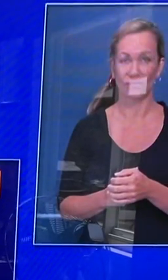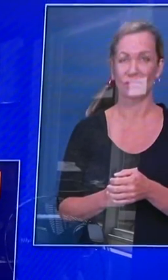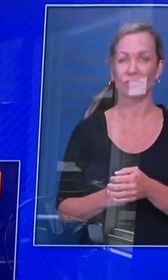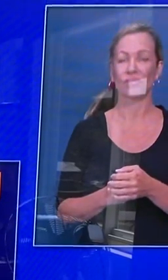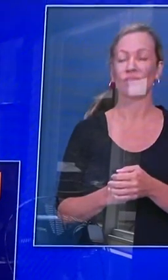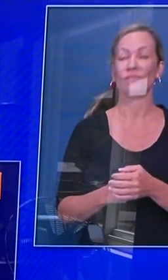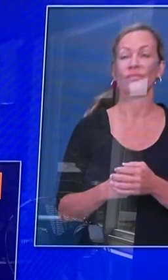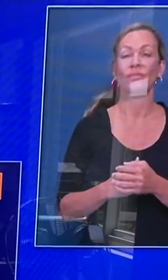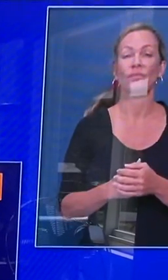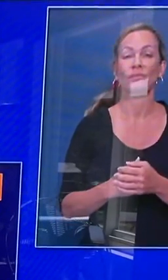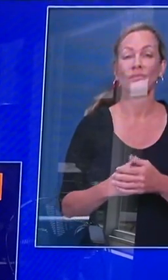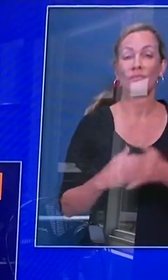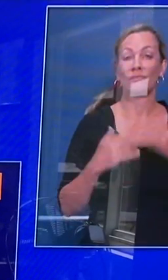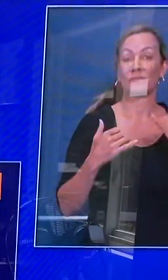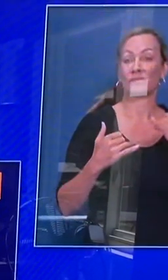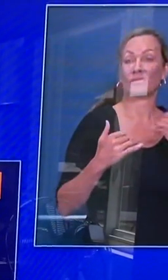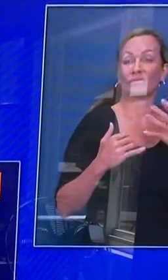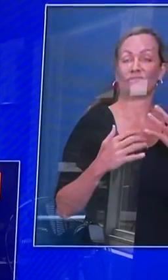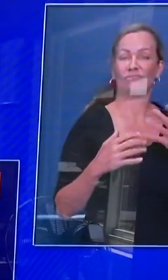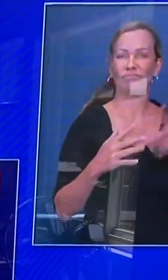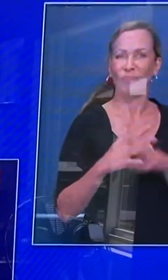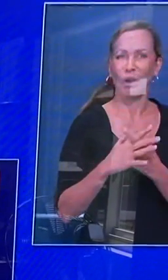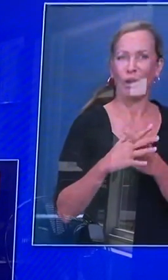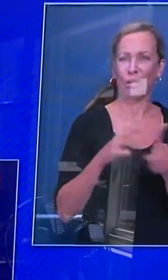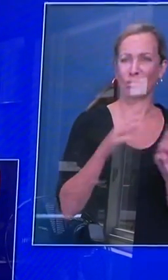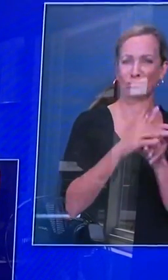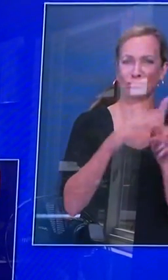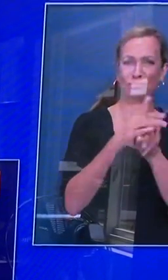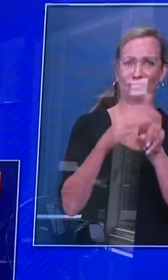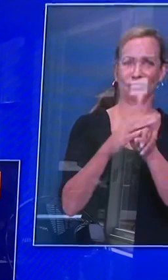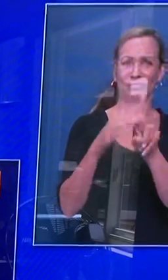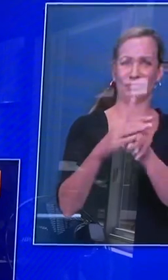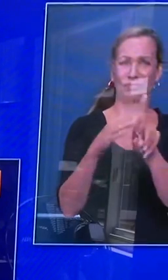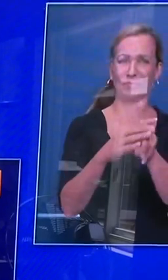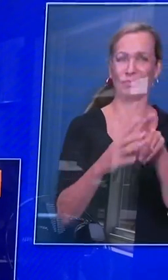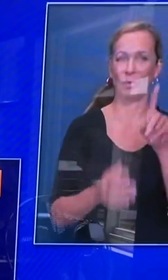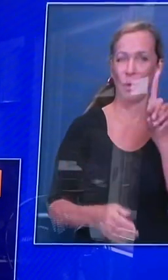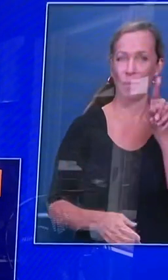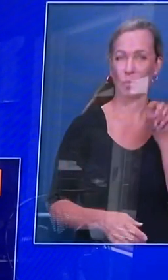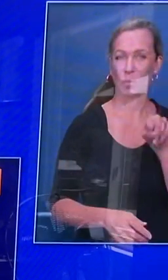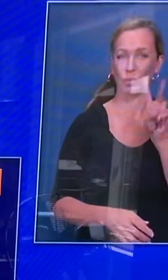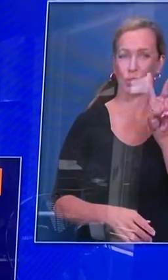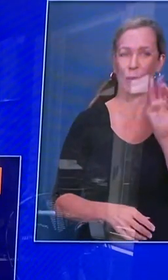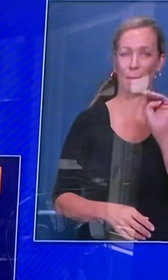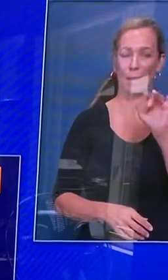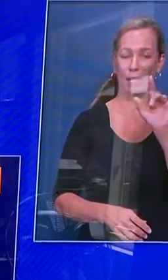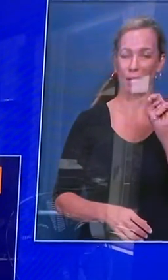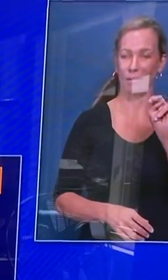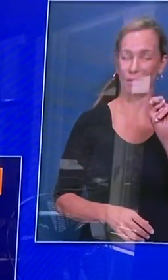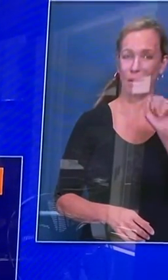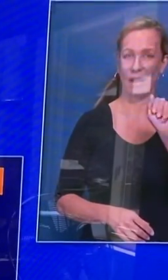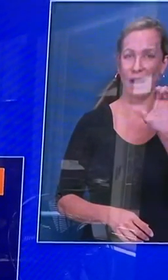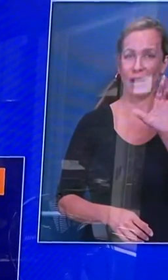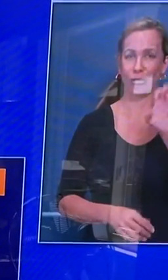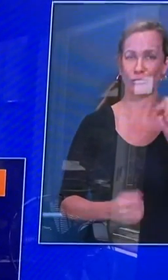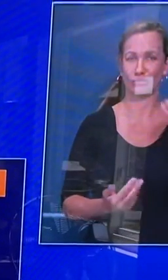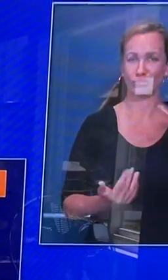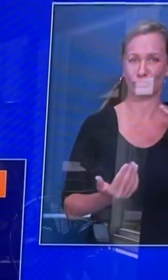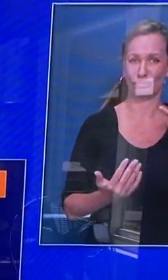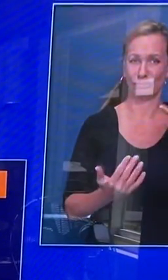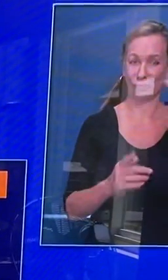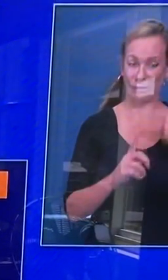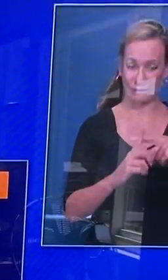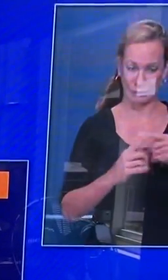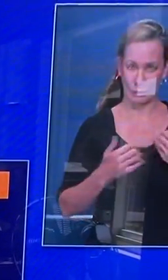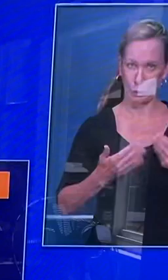We've burned 1.2 million acres since just a week or so ago. Again, 1.4 million acres to